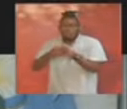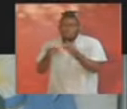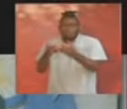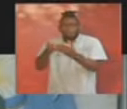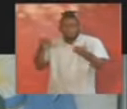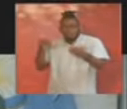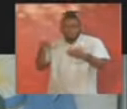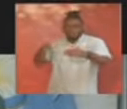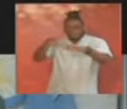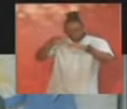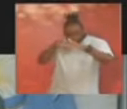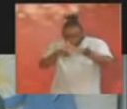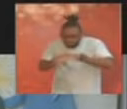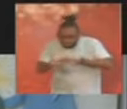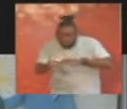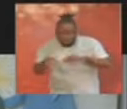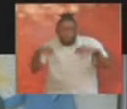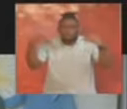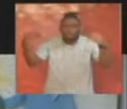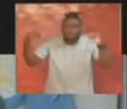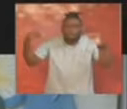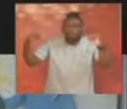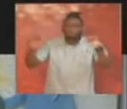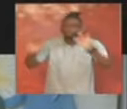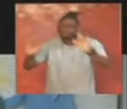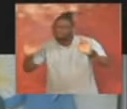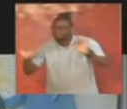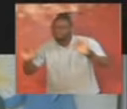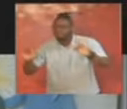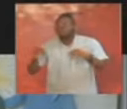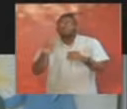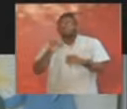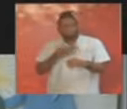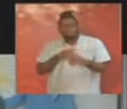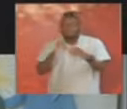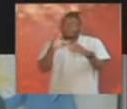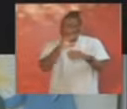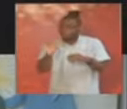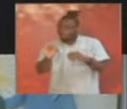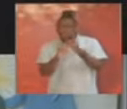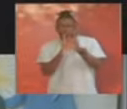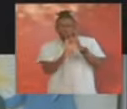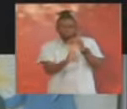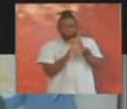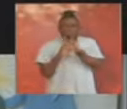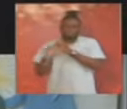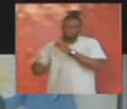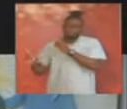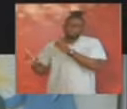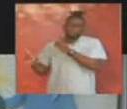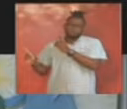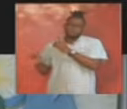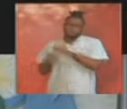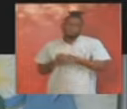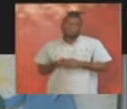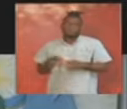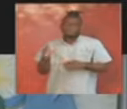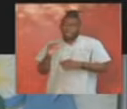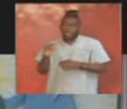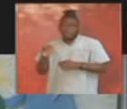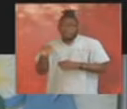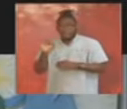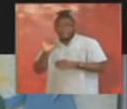health protocols and, of course, physical distancing. And persons are reminded that on the beach, although you're